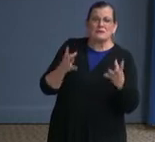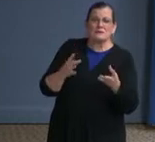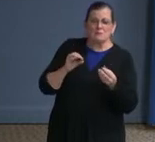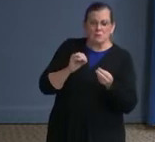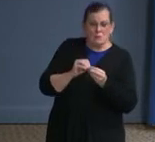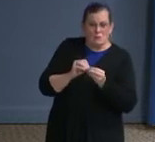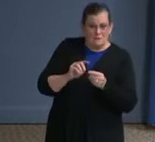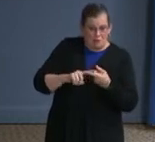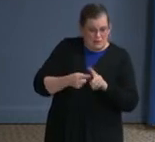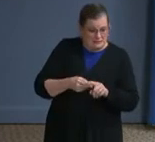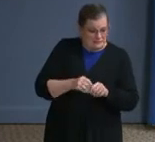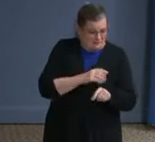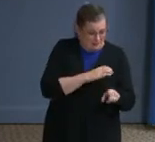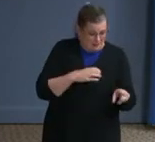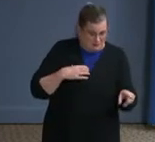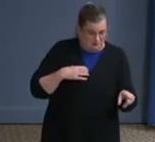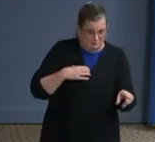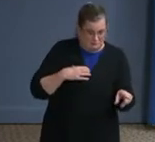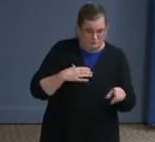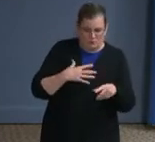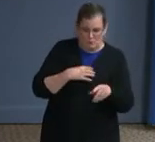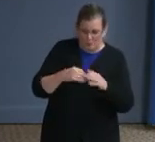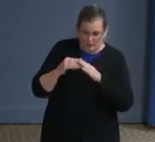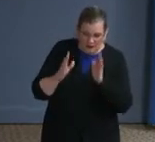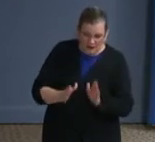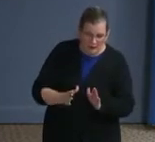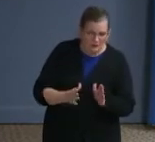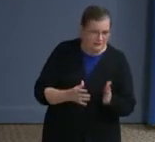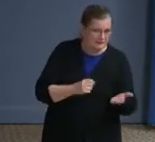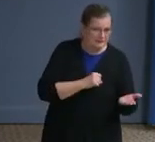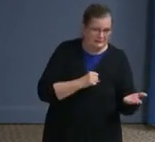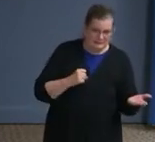both the House and the Senate, and